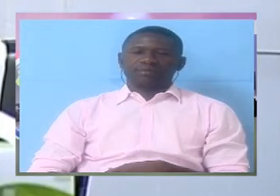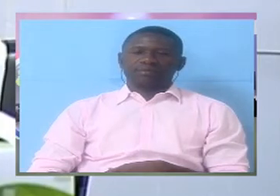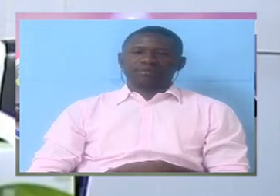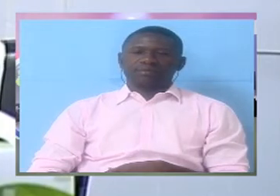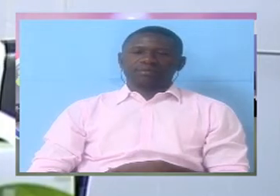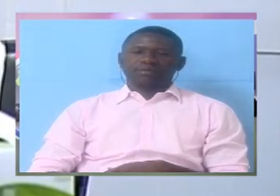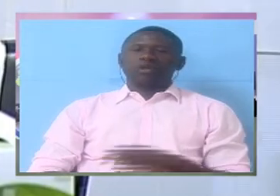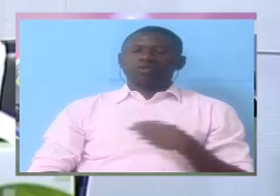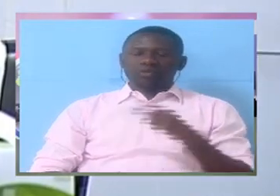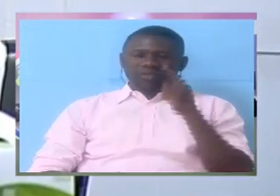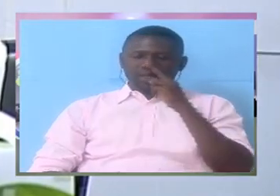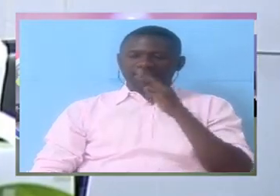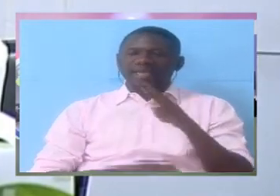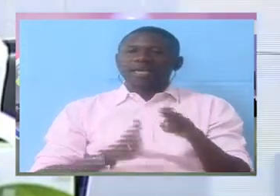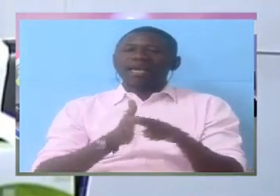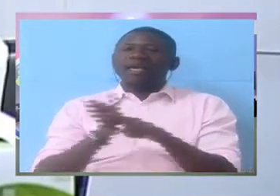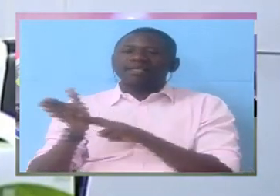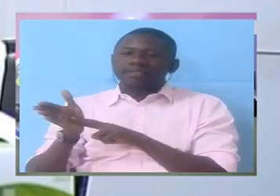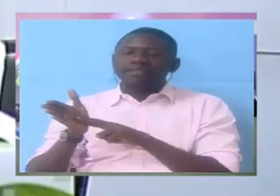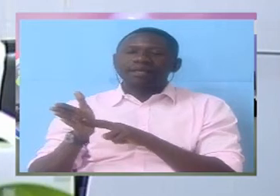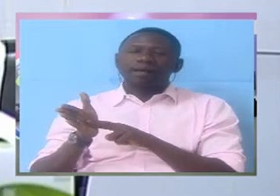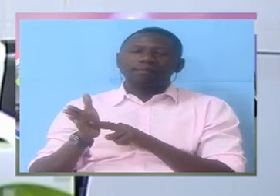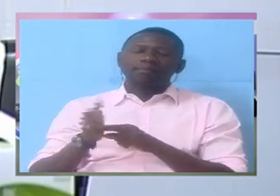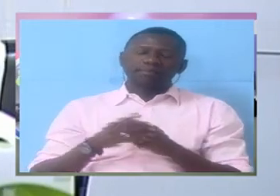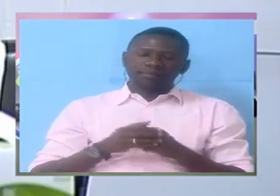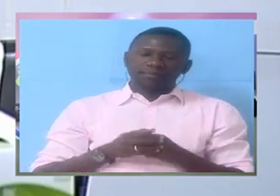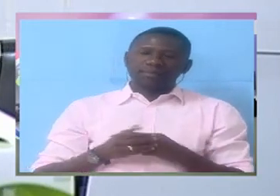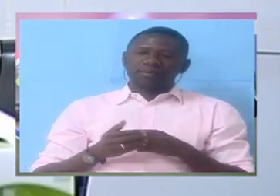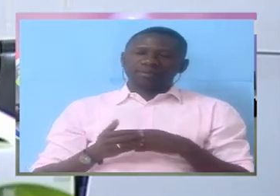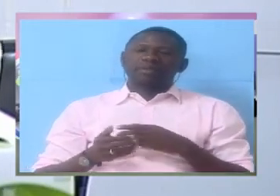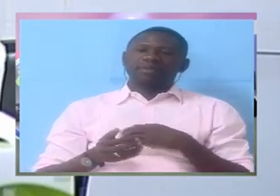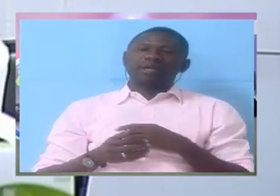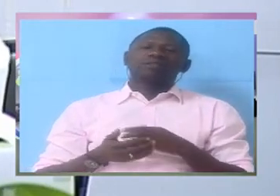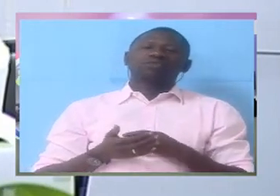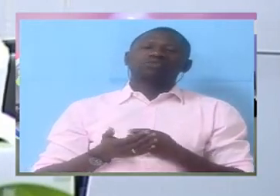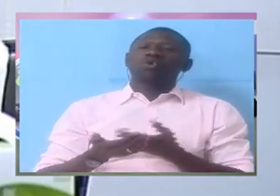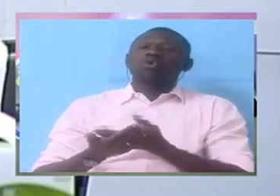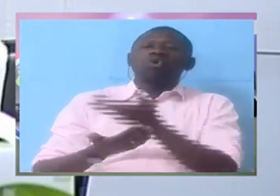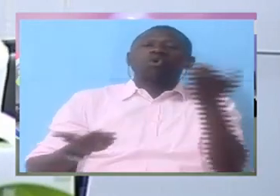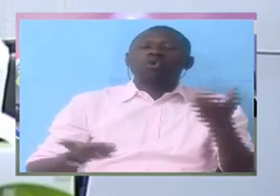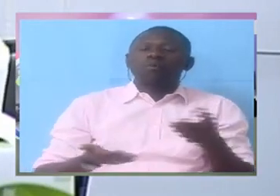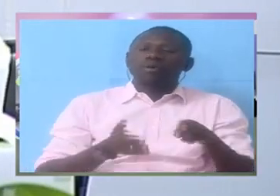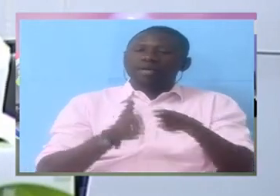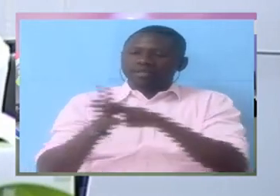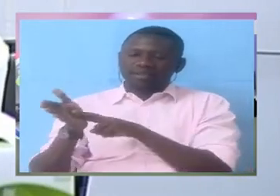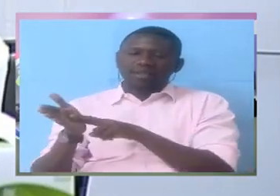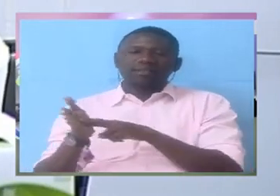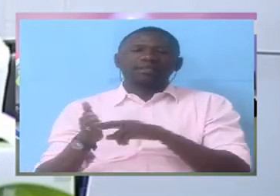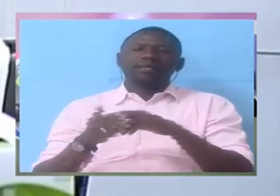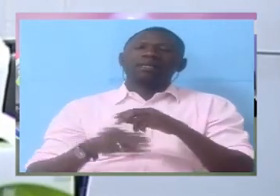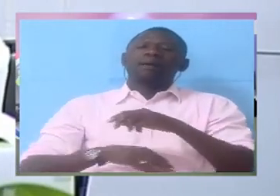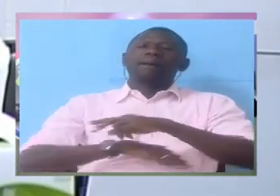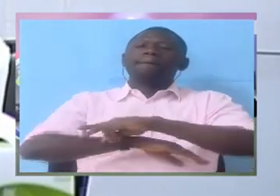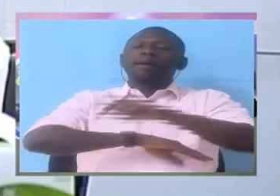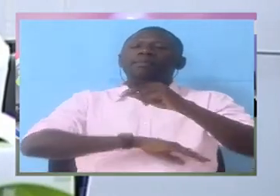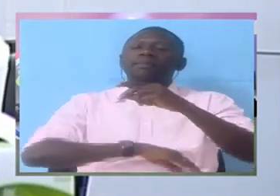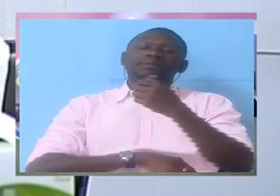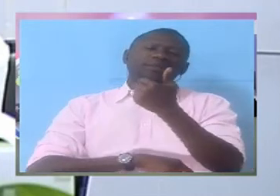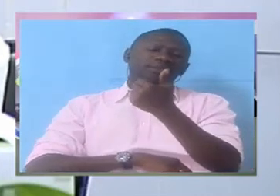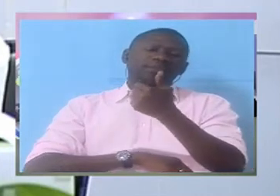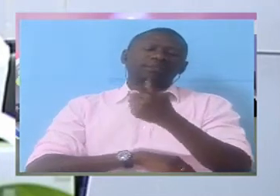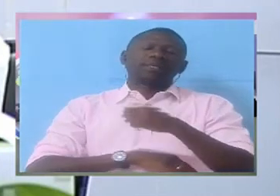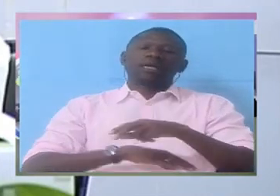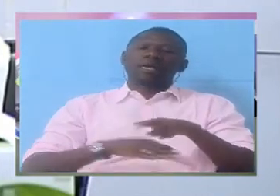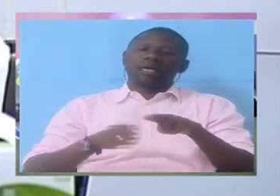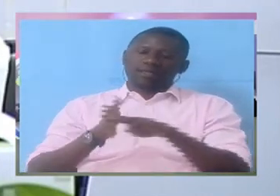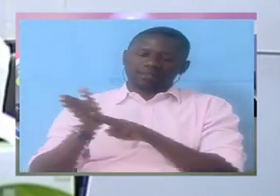an examination called common entrance. Purunyin kamala nsi londi kotoboke. May